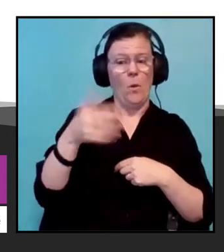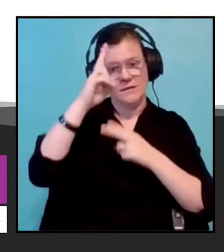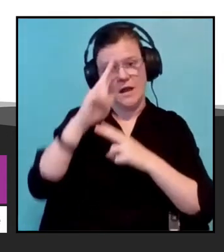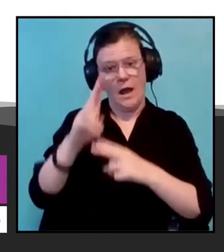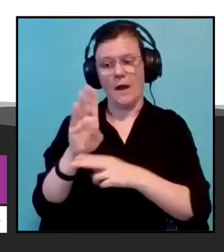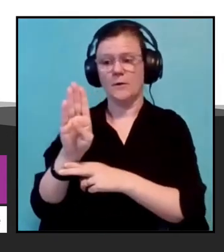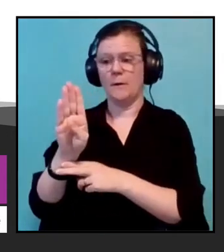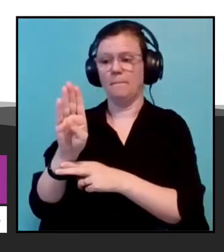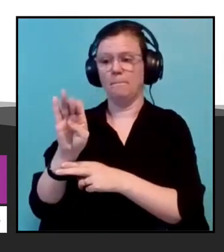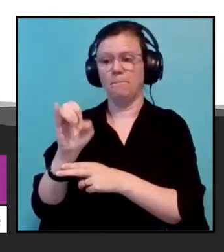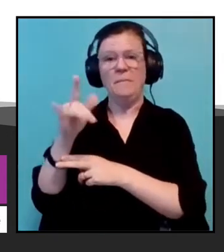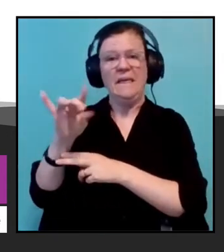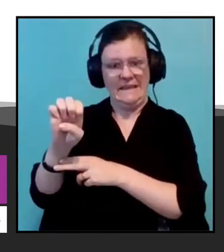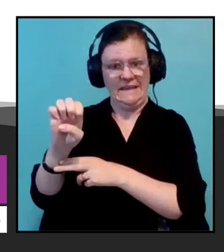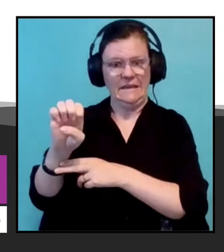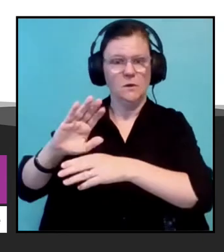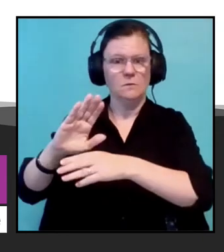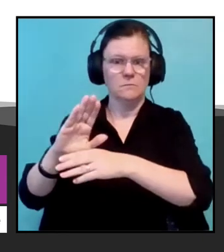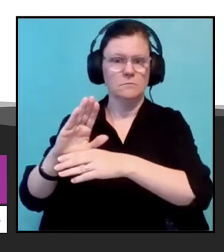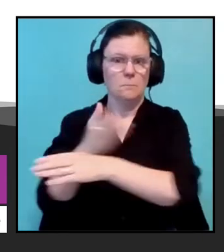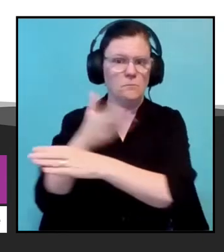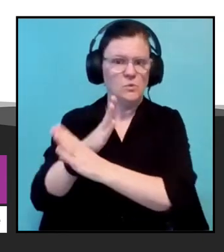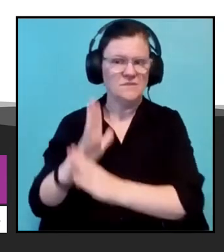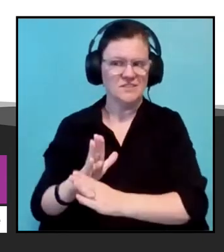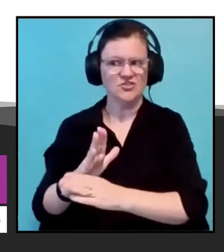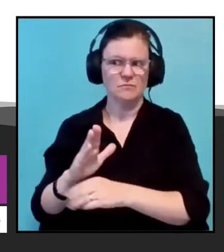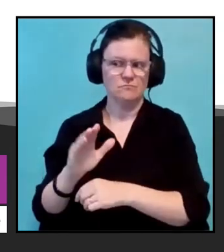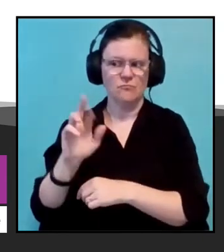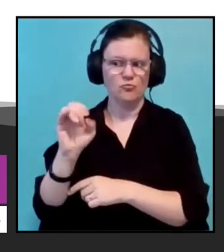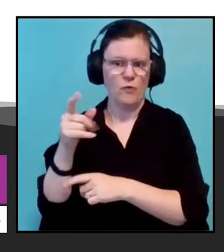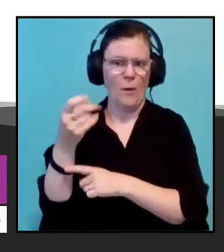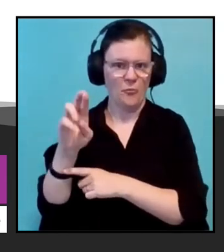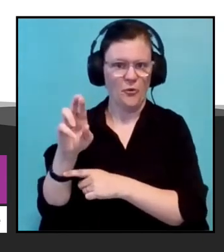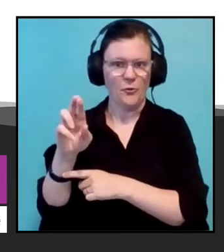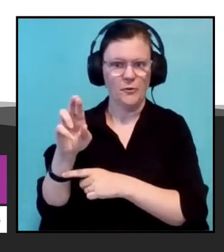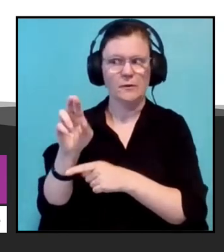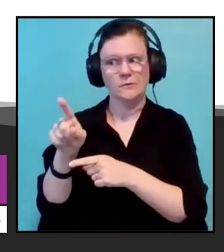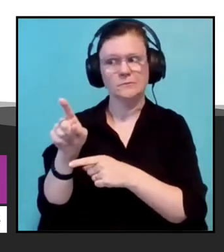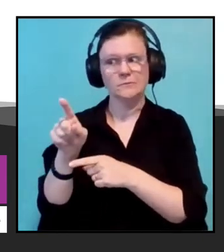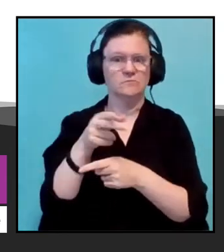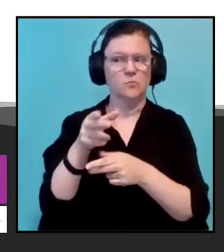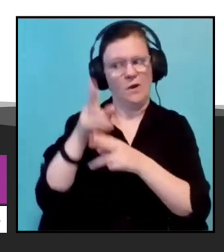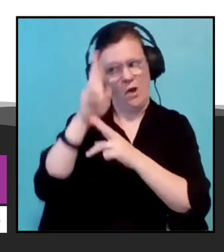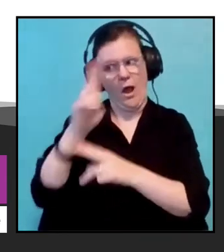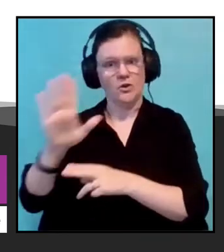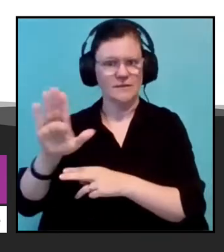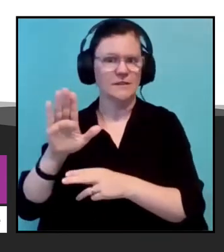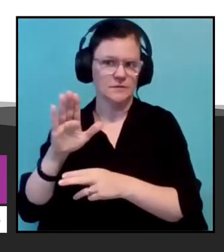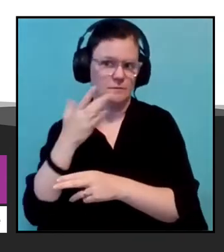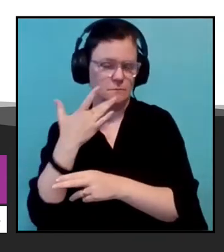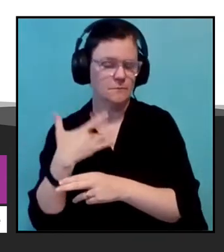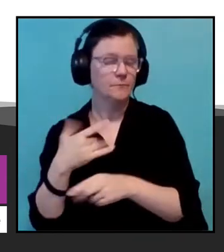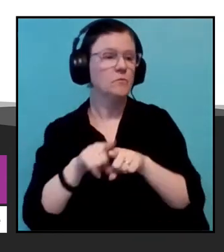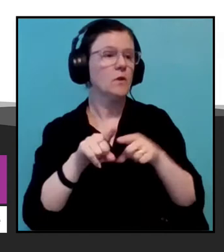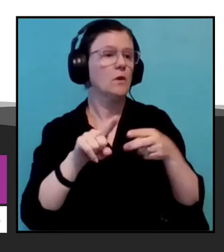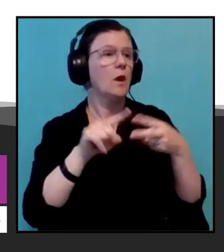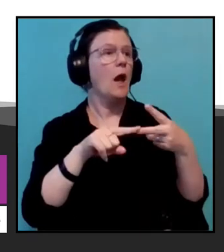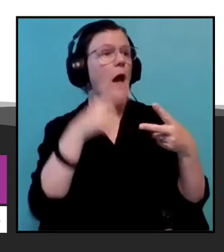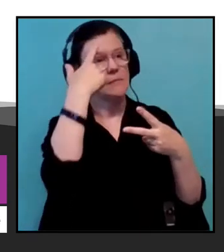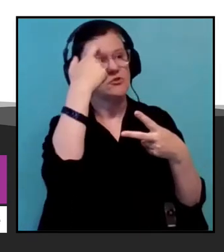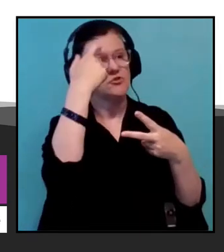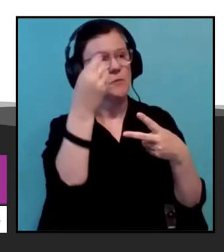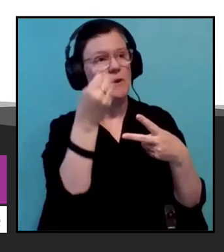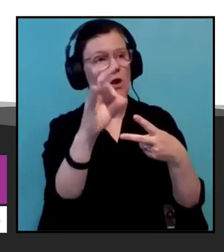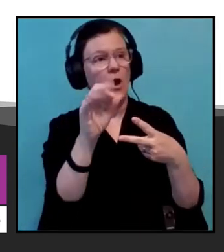his birthday. And that was one of our prompts that we had as a Bed-Stuy artist. Another one was I've Been Dreaming of a Place,